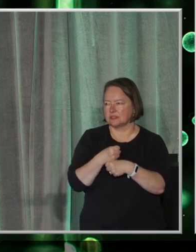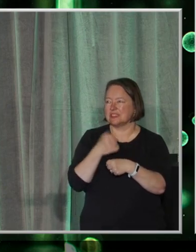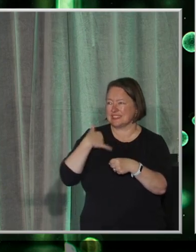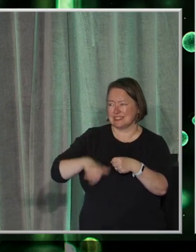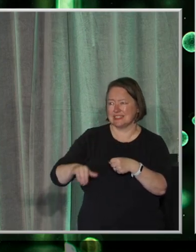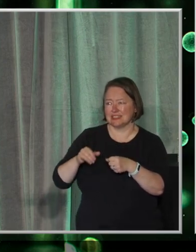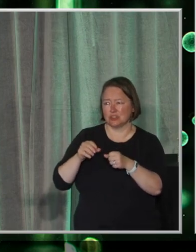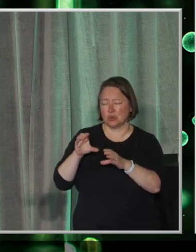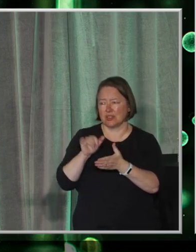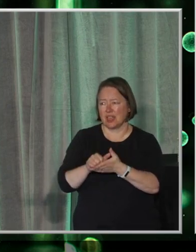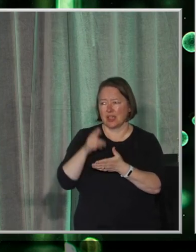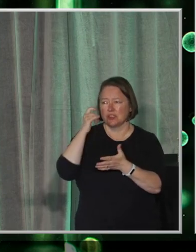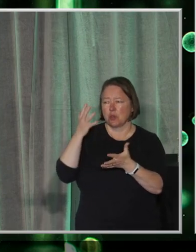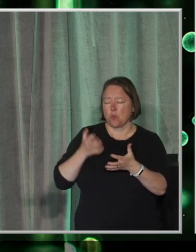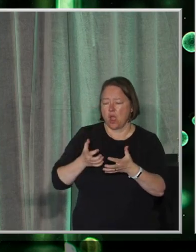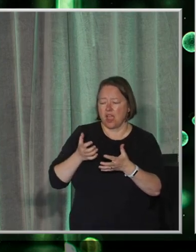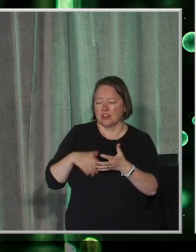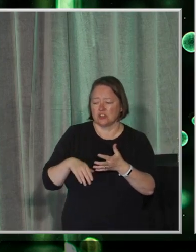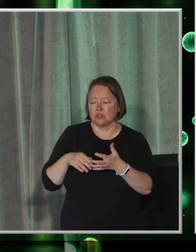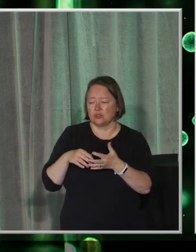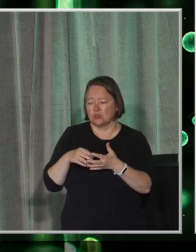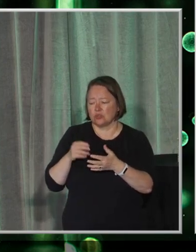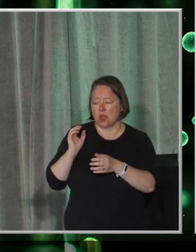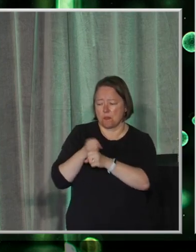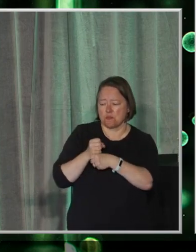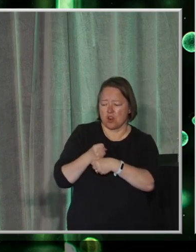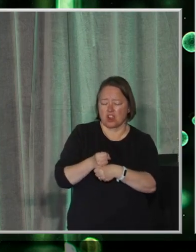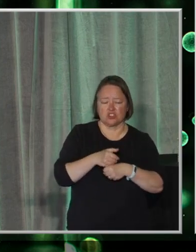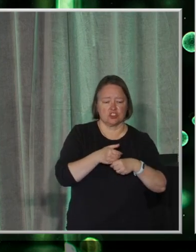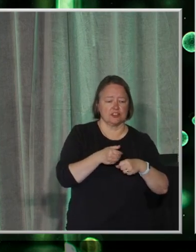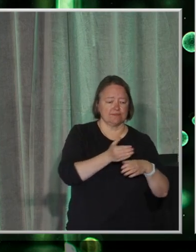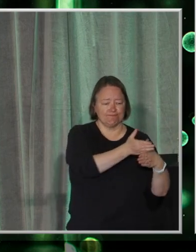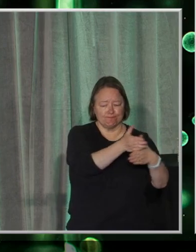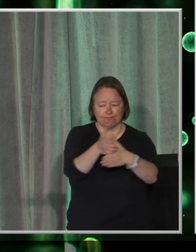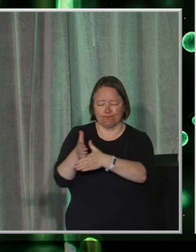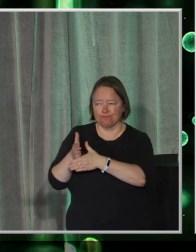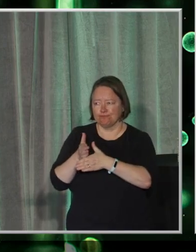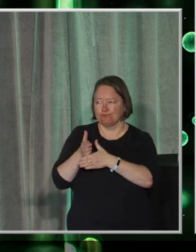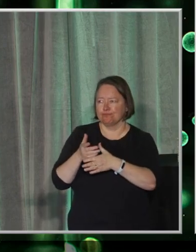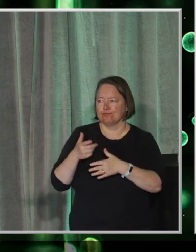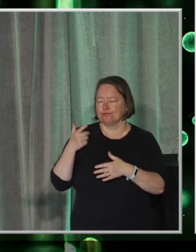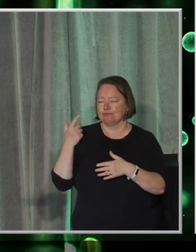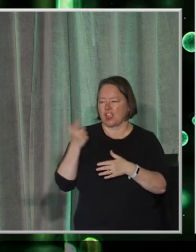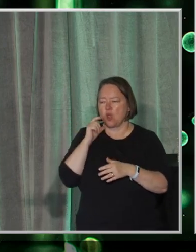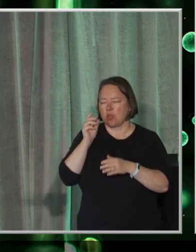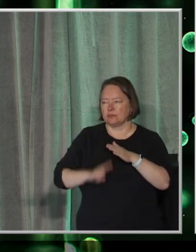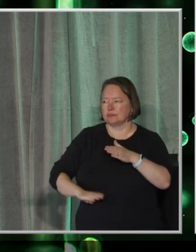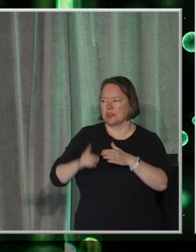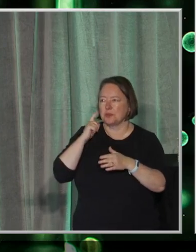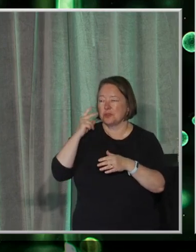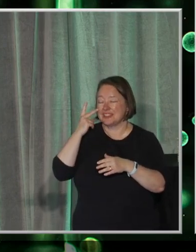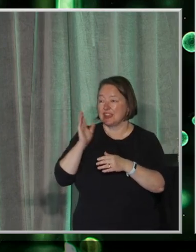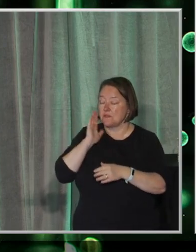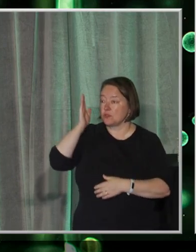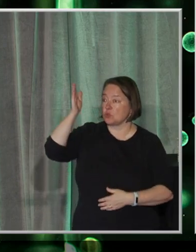we want to diversify our production. We do not want only to base on the insects, because we see that in the